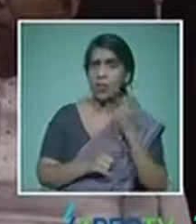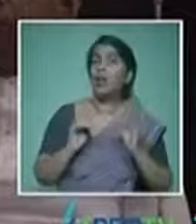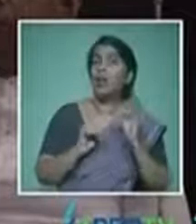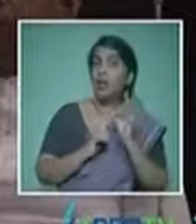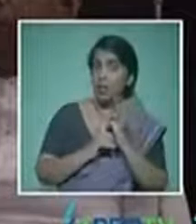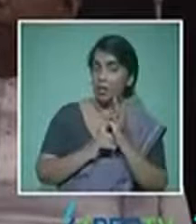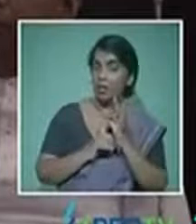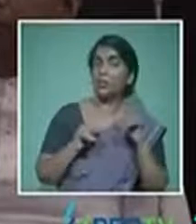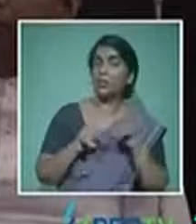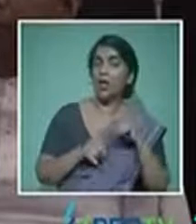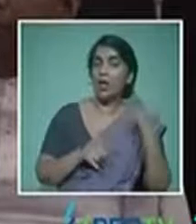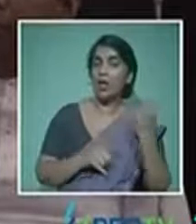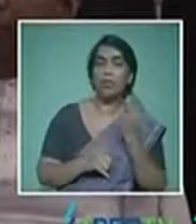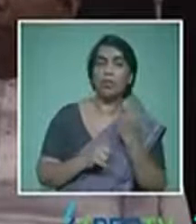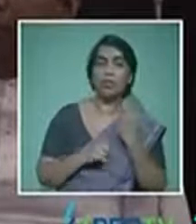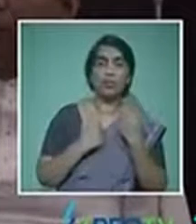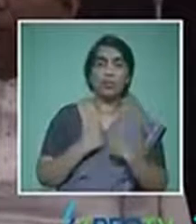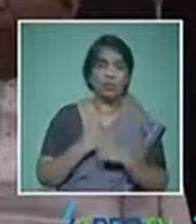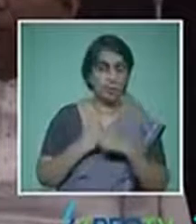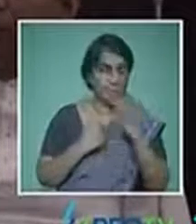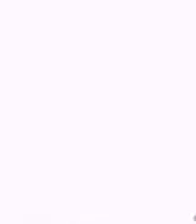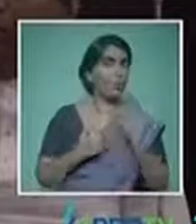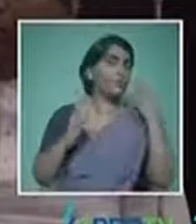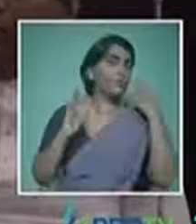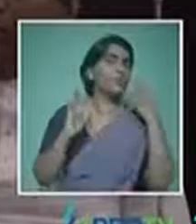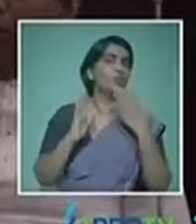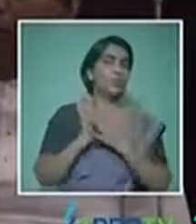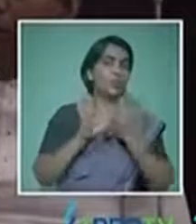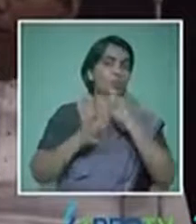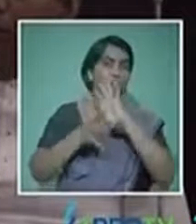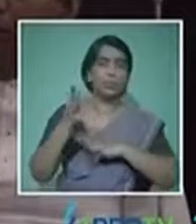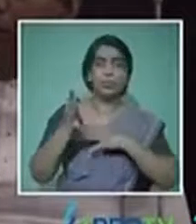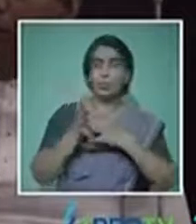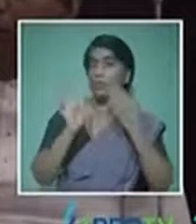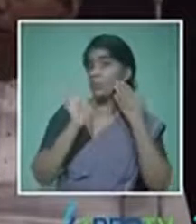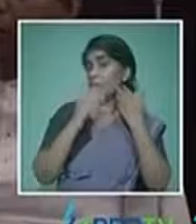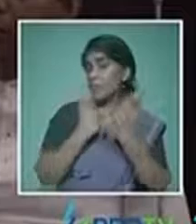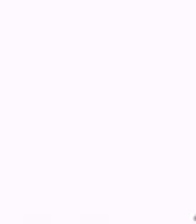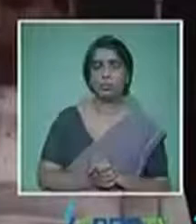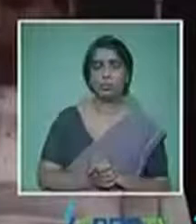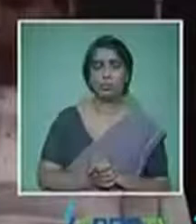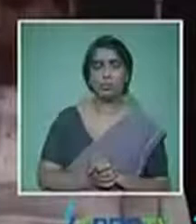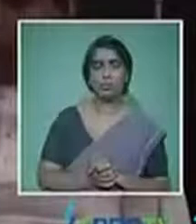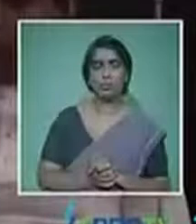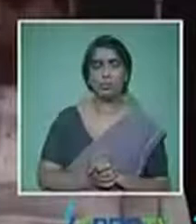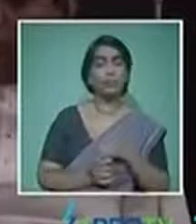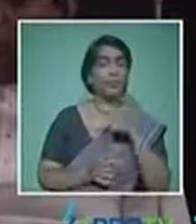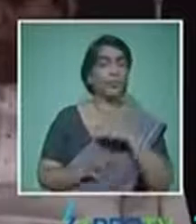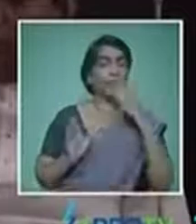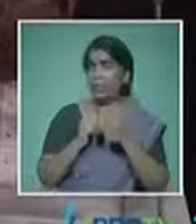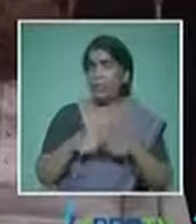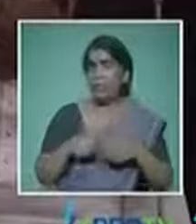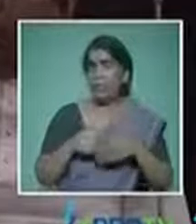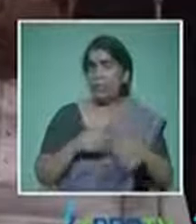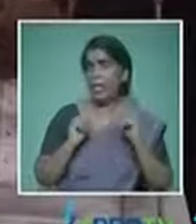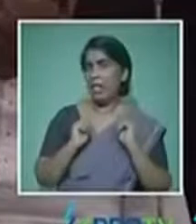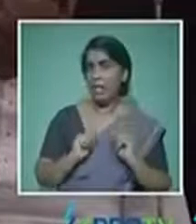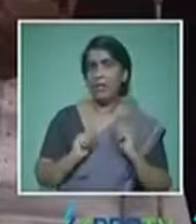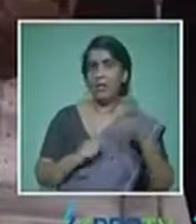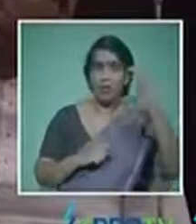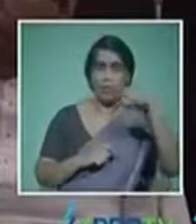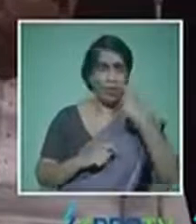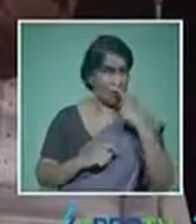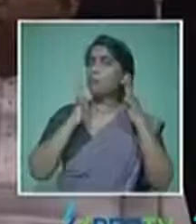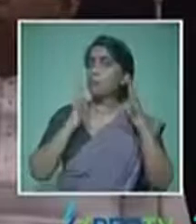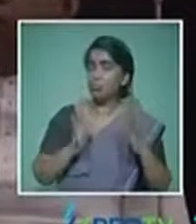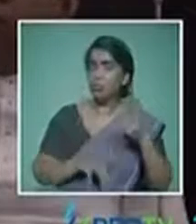past and the truth will be buried, he alleged that the good governance government took large amounts of loans during a